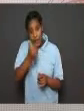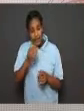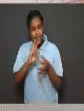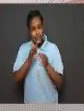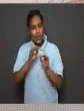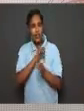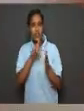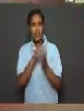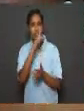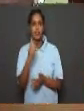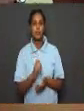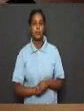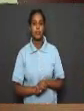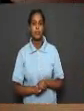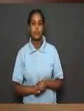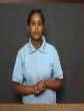define it.